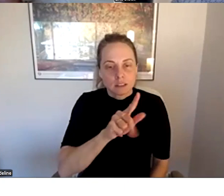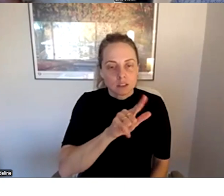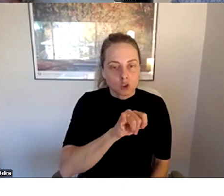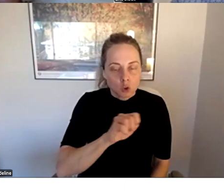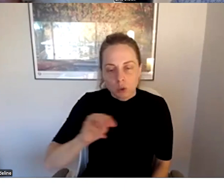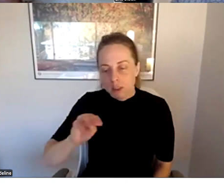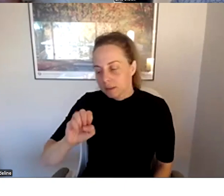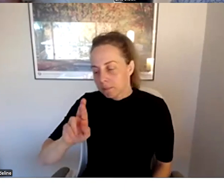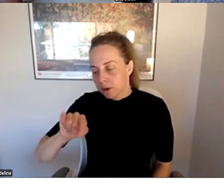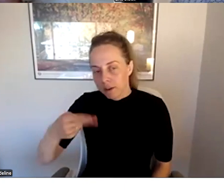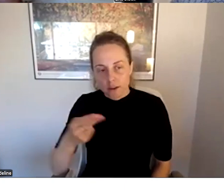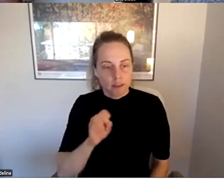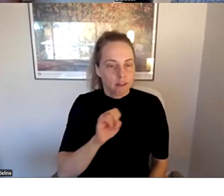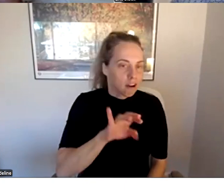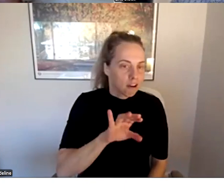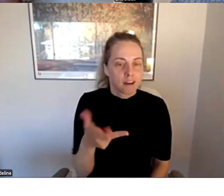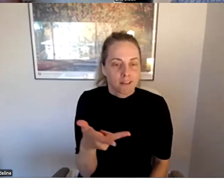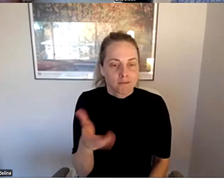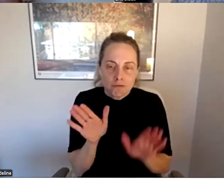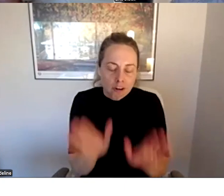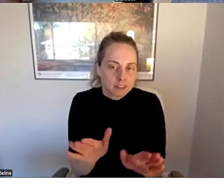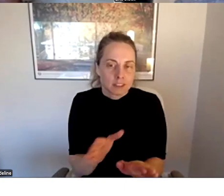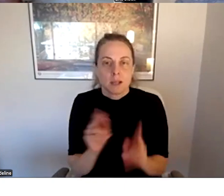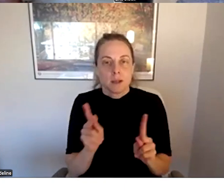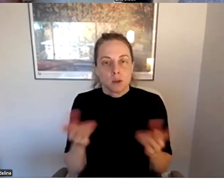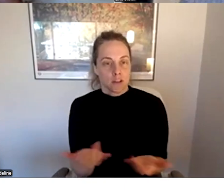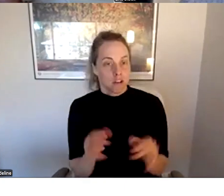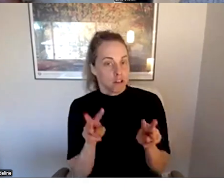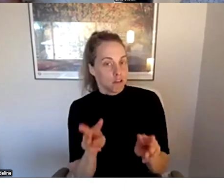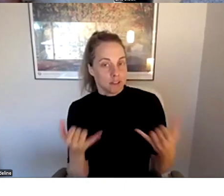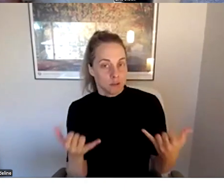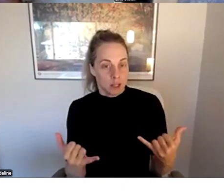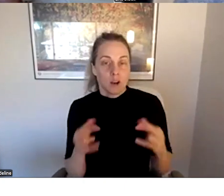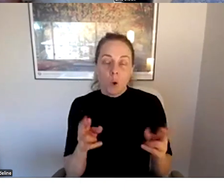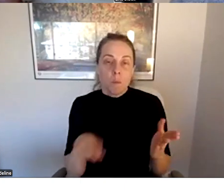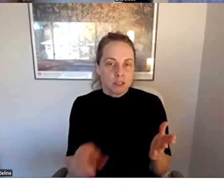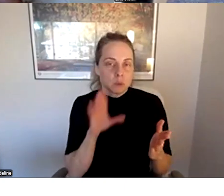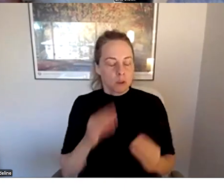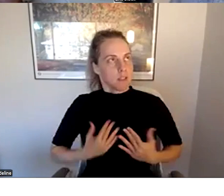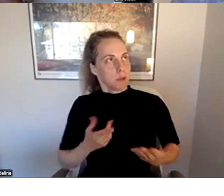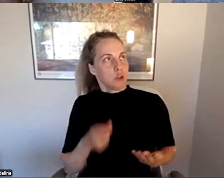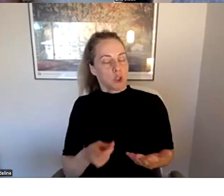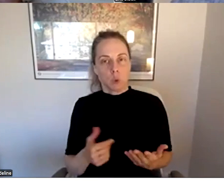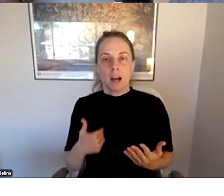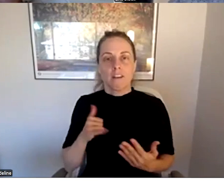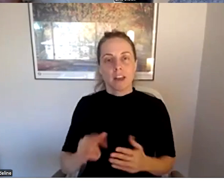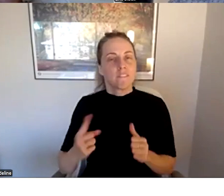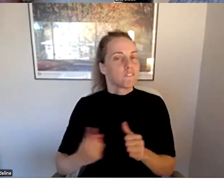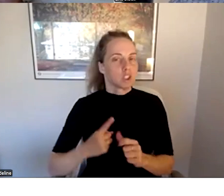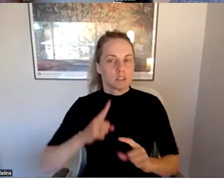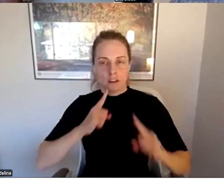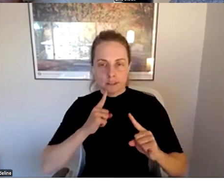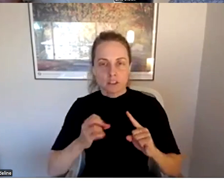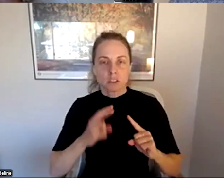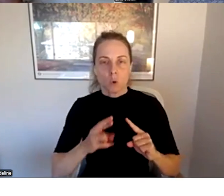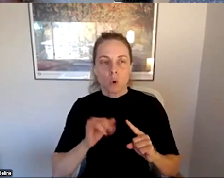awesome. And for all of you who observed today, we hope this conversation will inspire you to have that first conversation or take